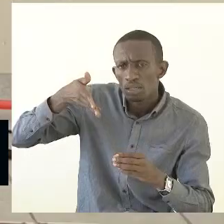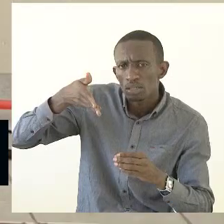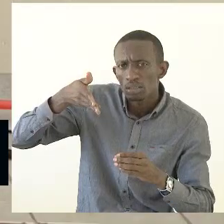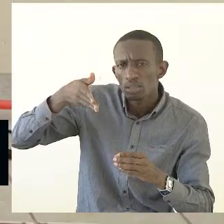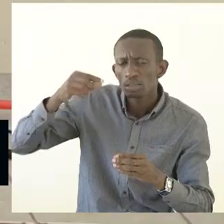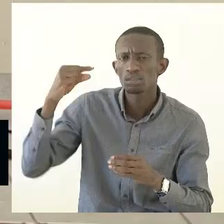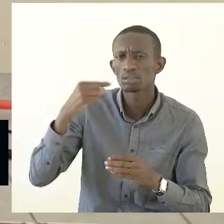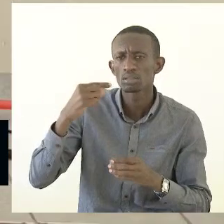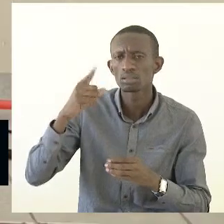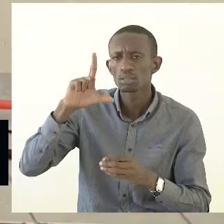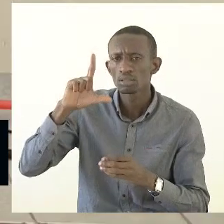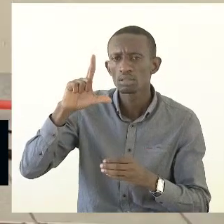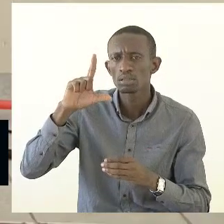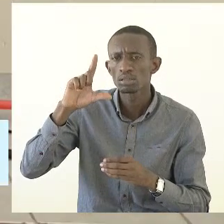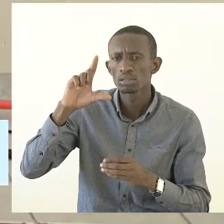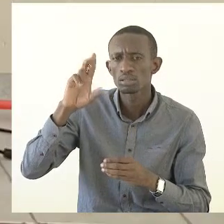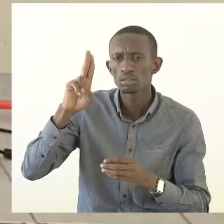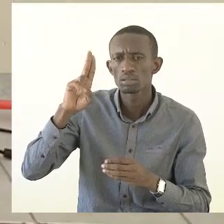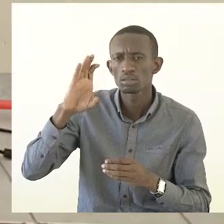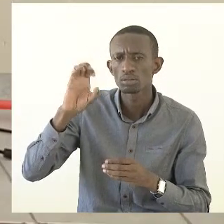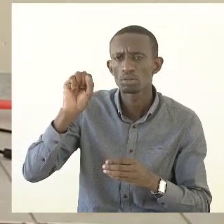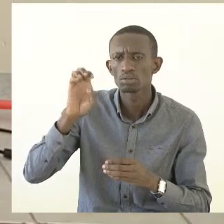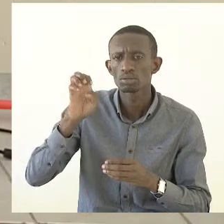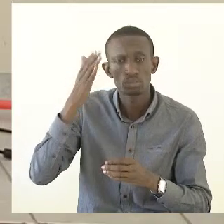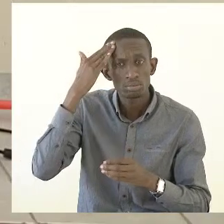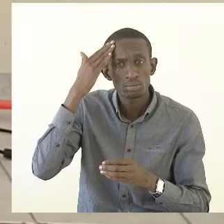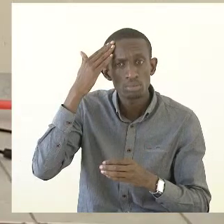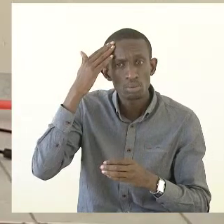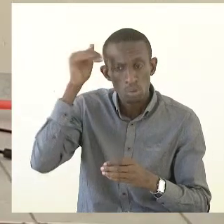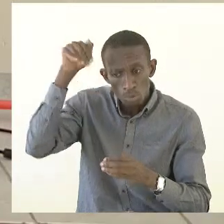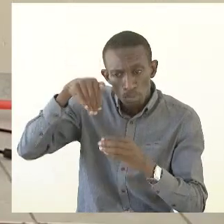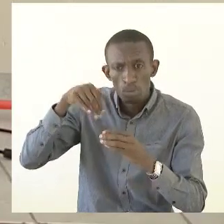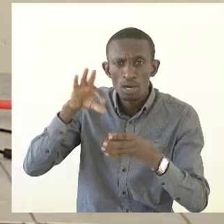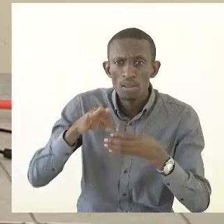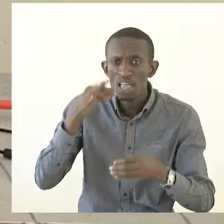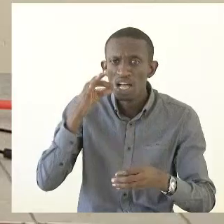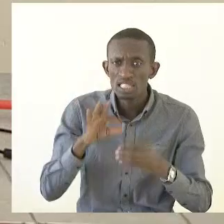that what the biscuits contains glucose, and glucose